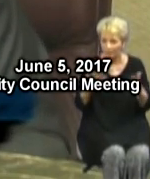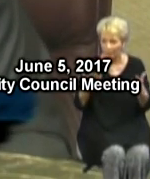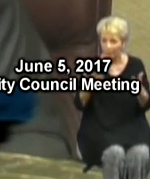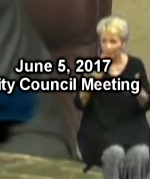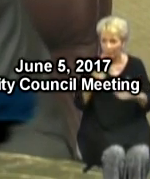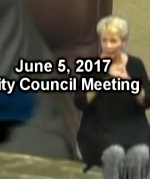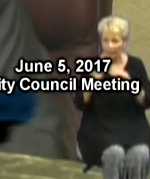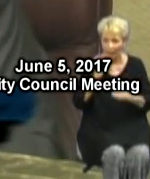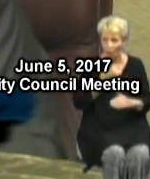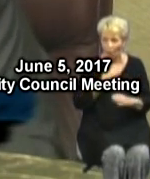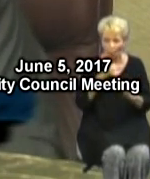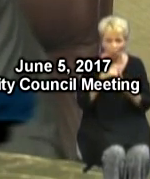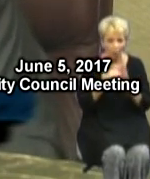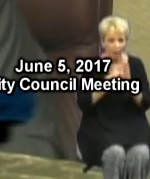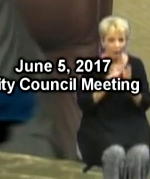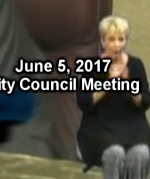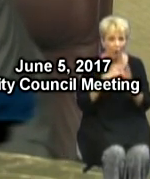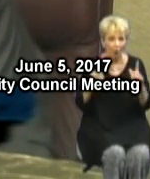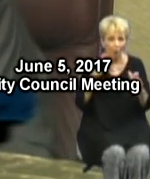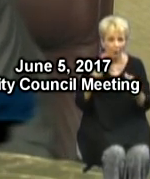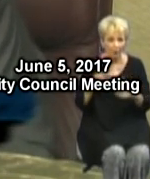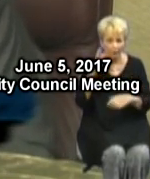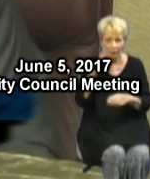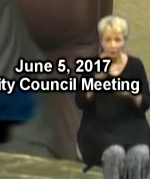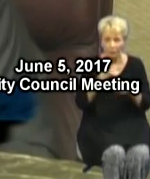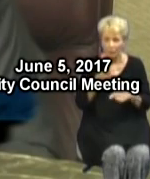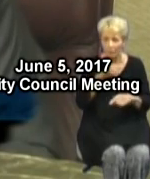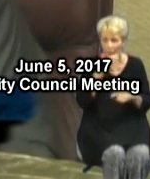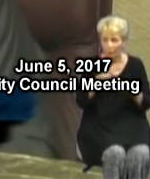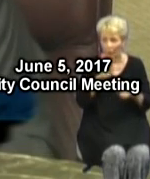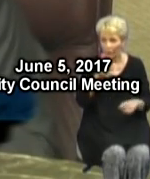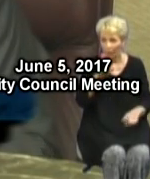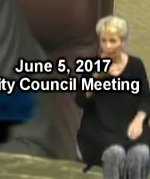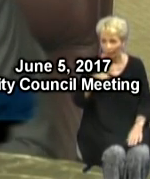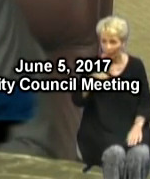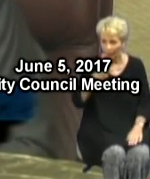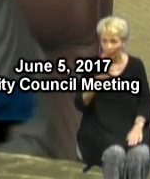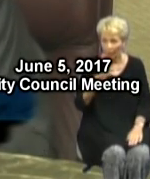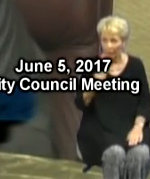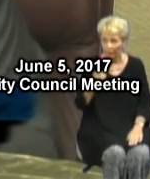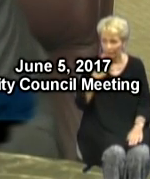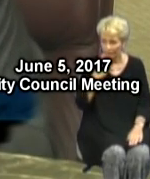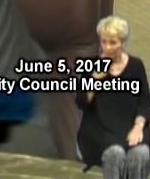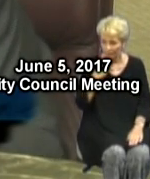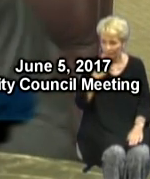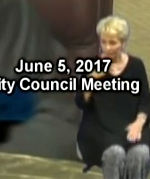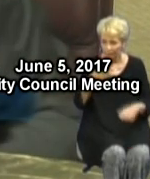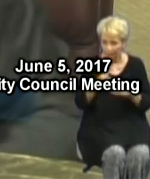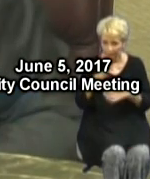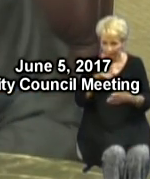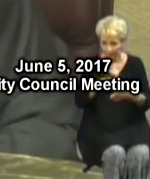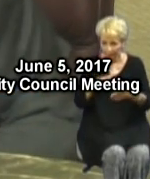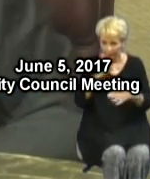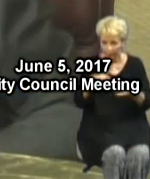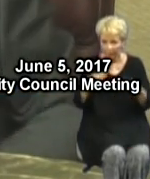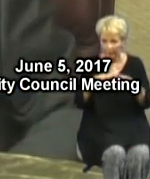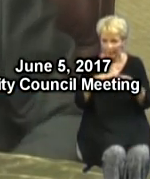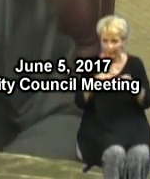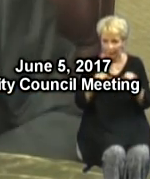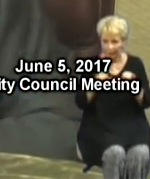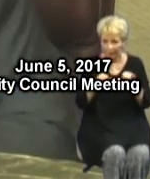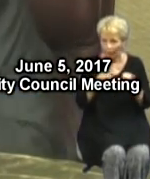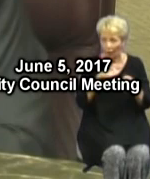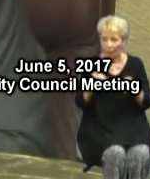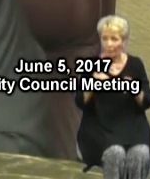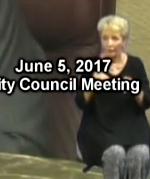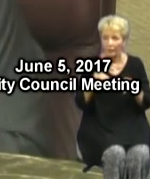our ordinances, it's automatically assumed to be 35 miles an hour. After study by city engineer and the